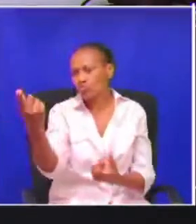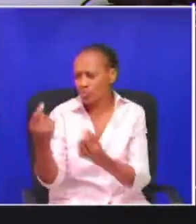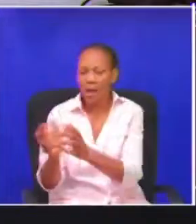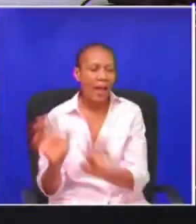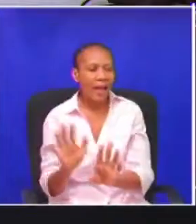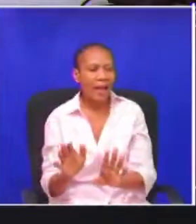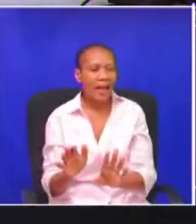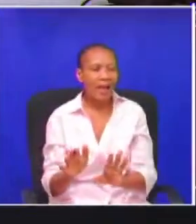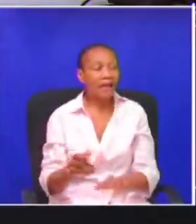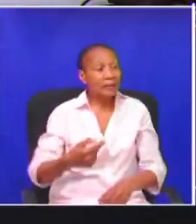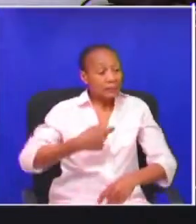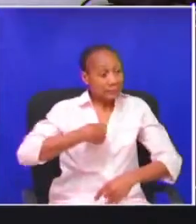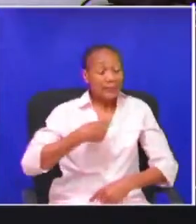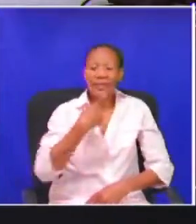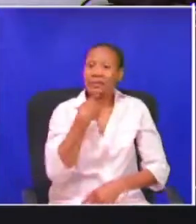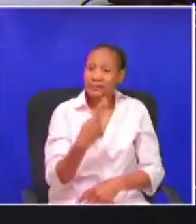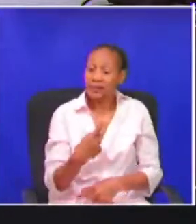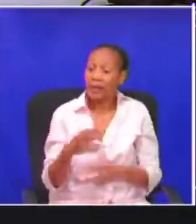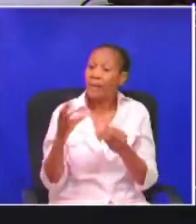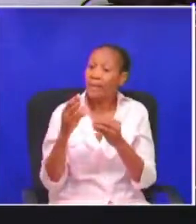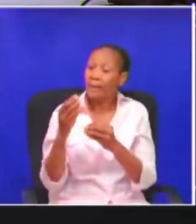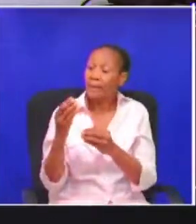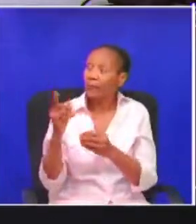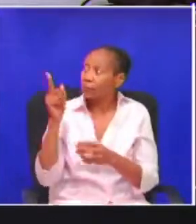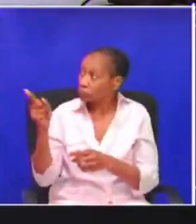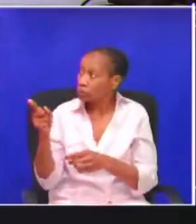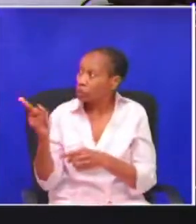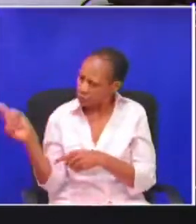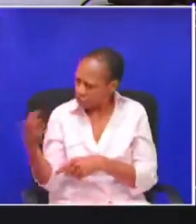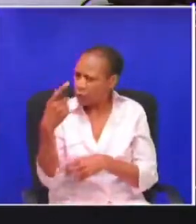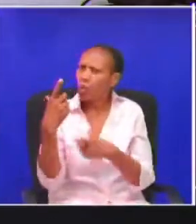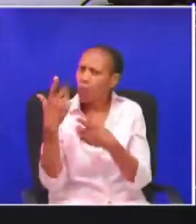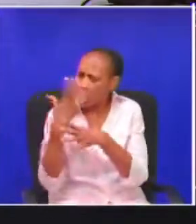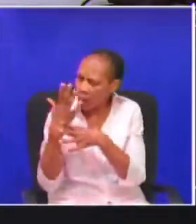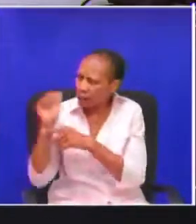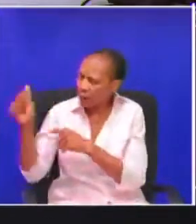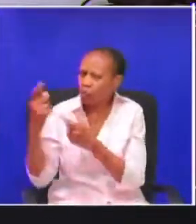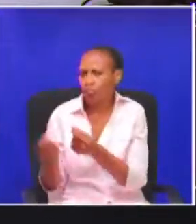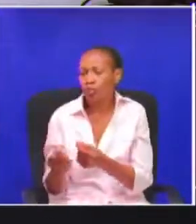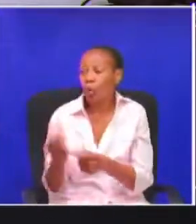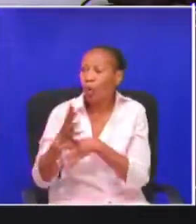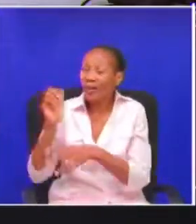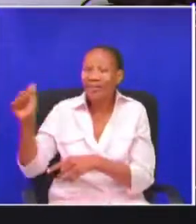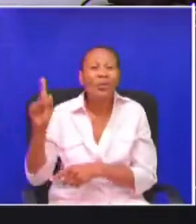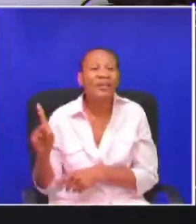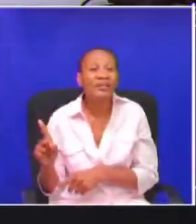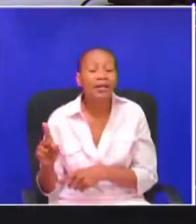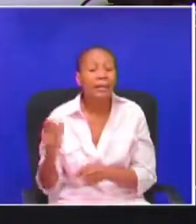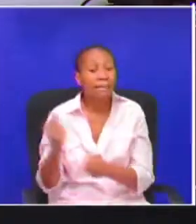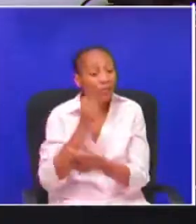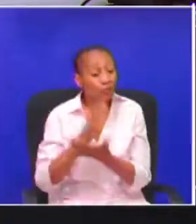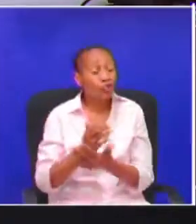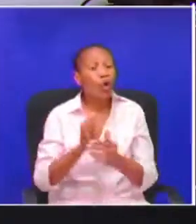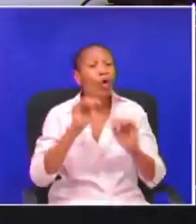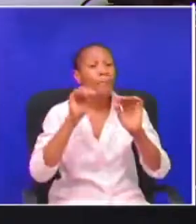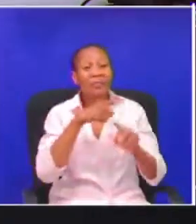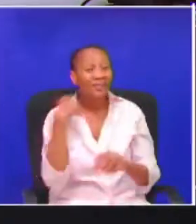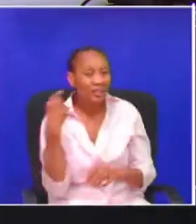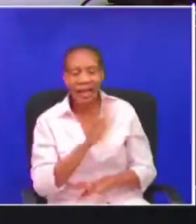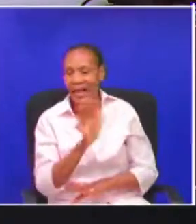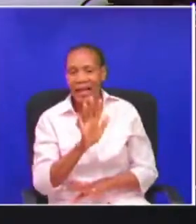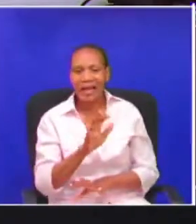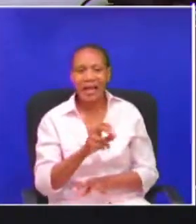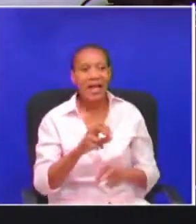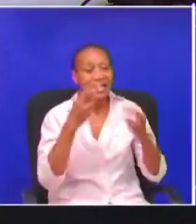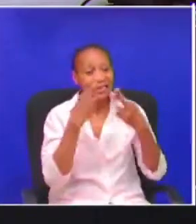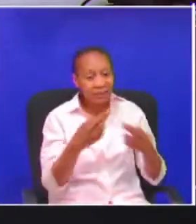go and do your work. And your work is to make sure that people don't get killed, products don't get